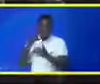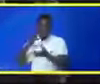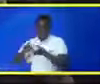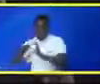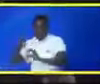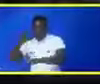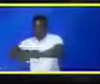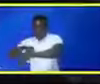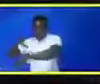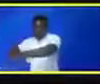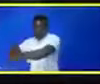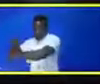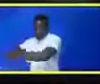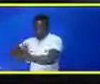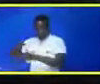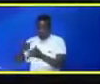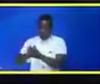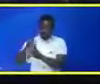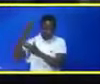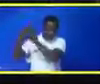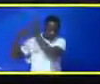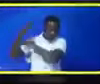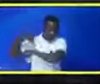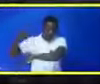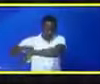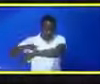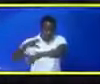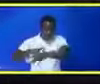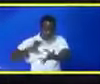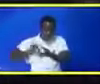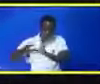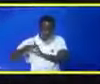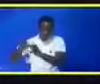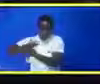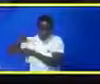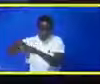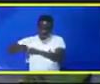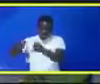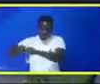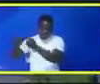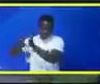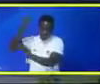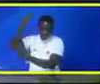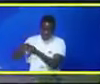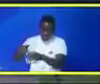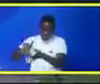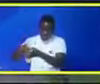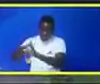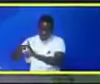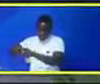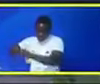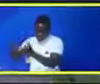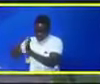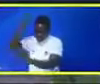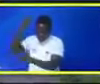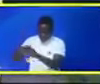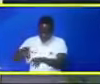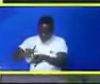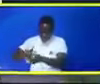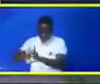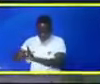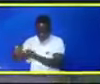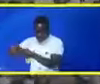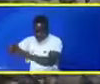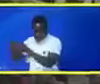of ancestry, in the name of Jesus, chains break. Chains break,